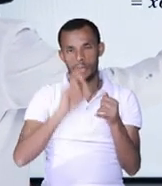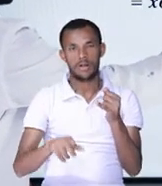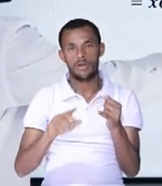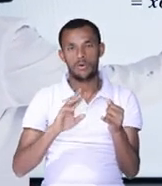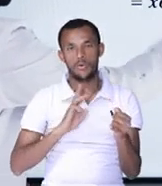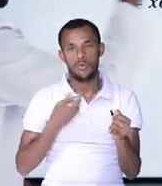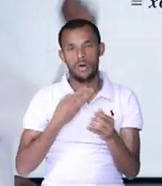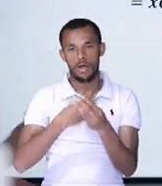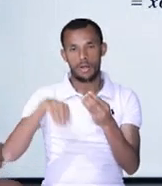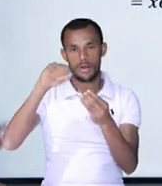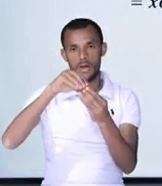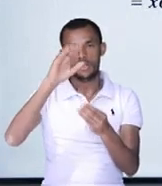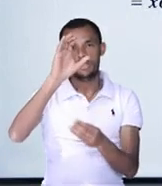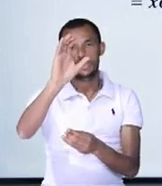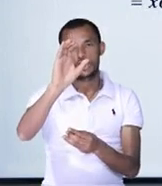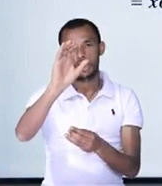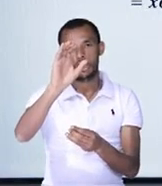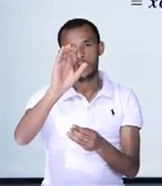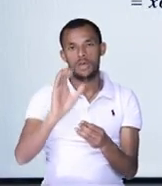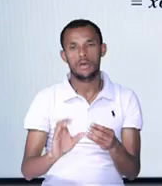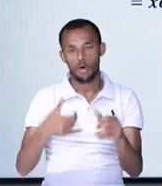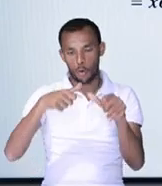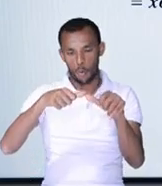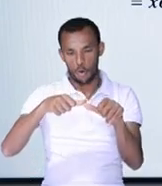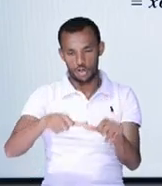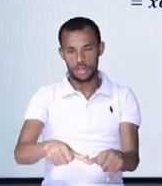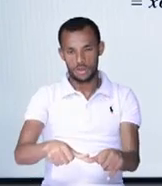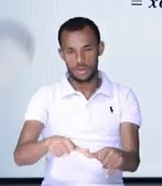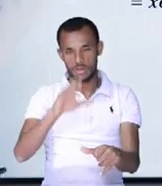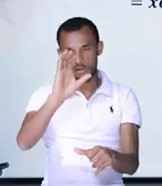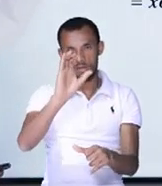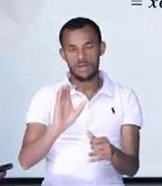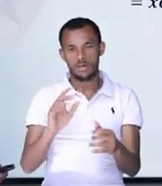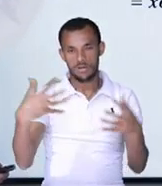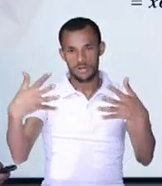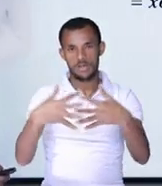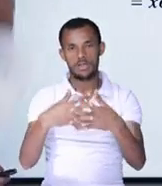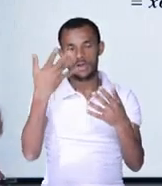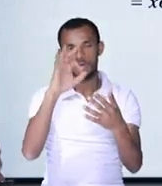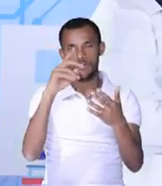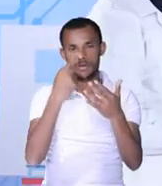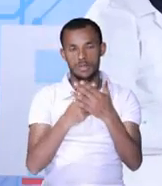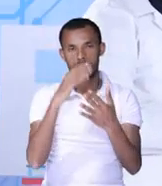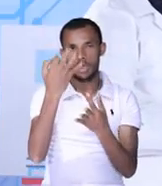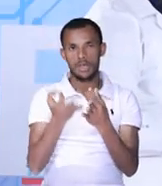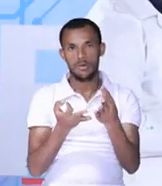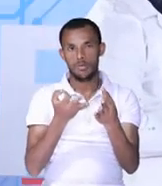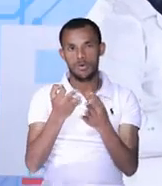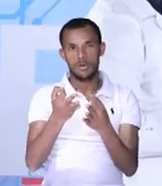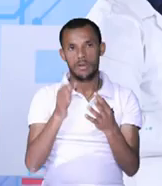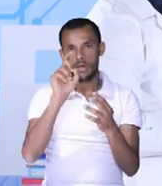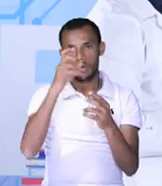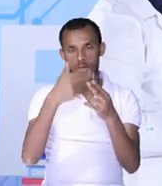finally, we add c, the integration constant. Therefore, the integration of this expression